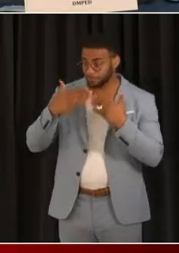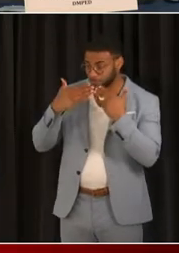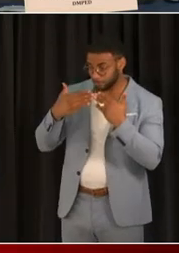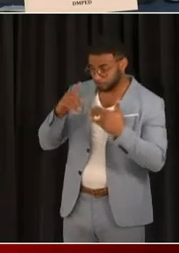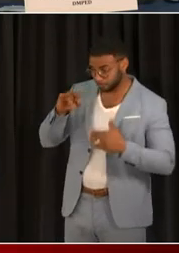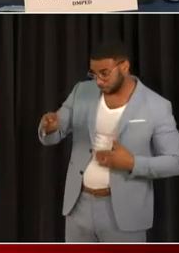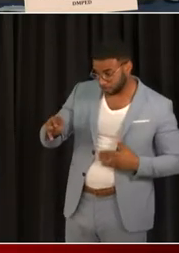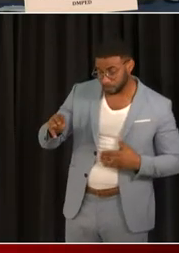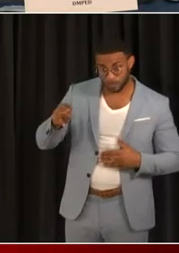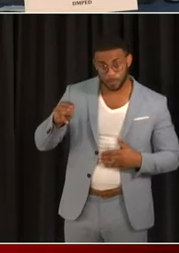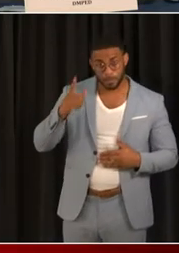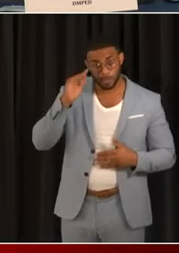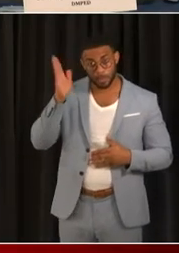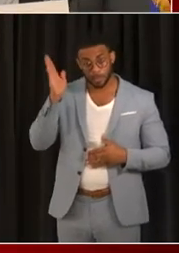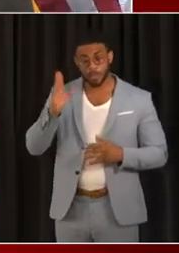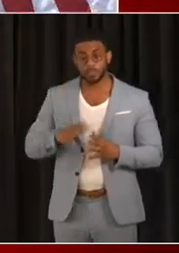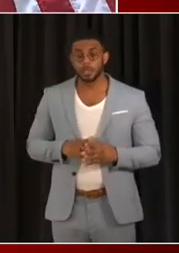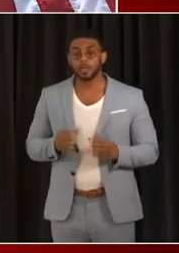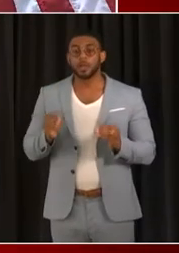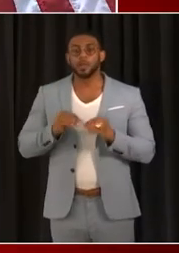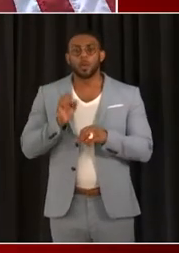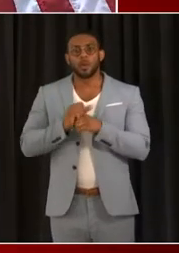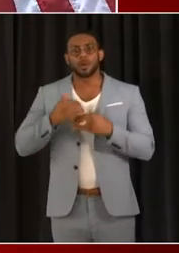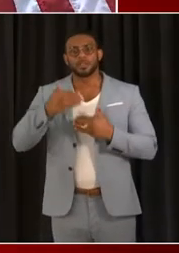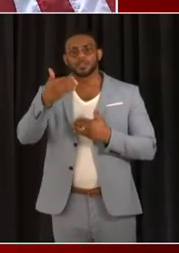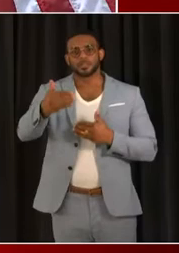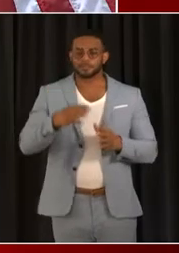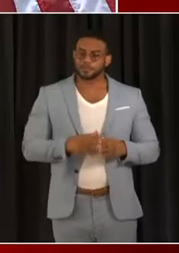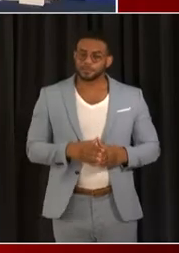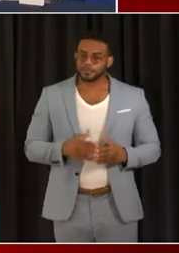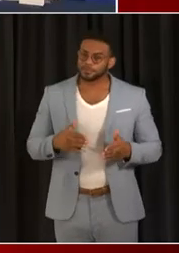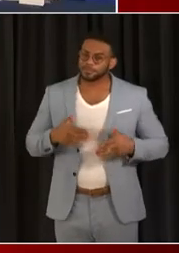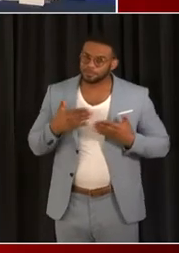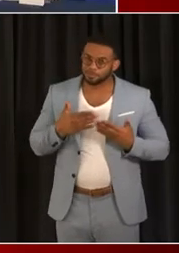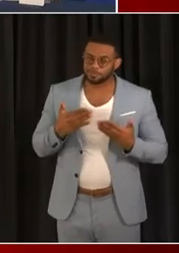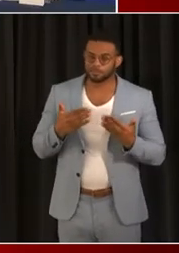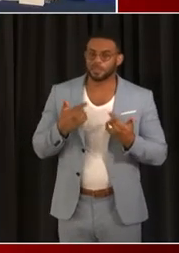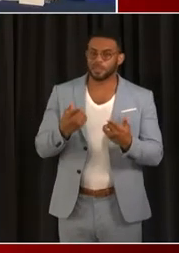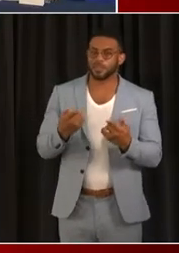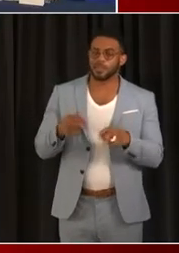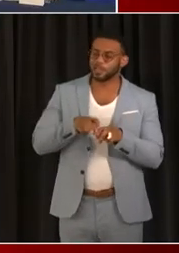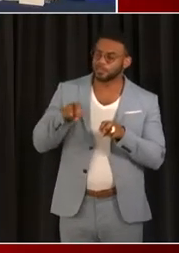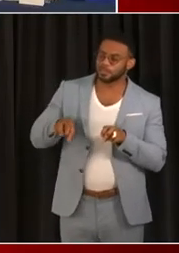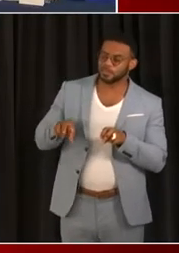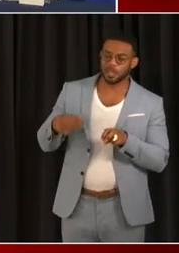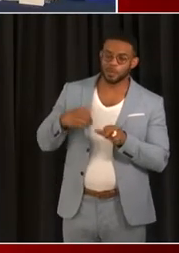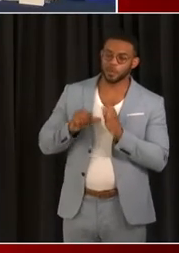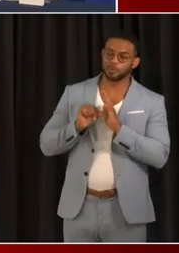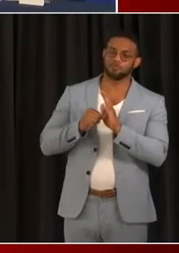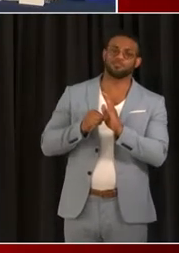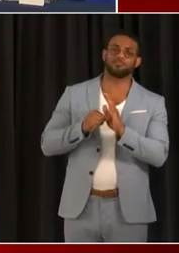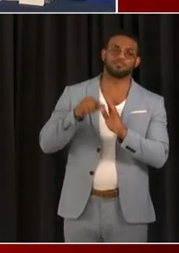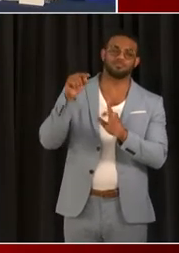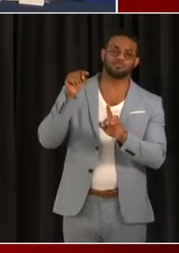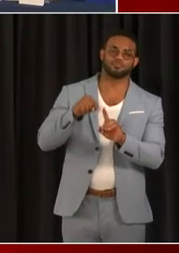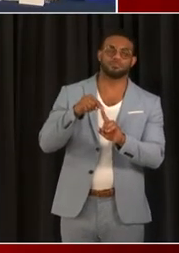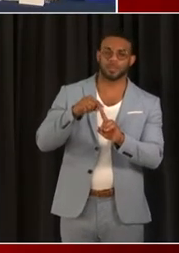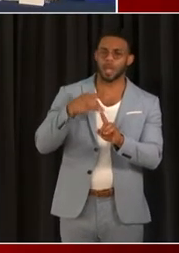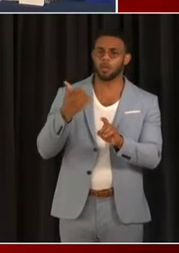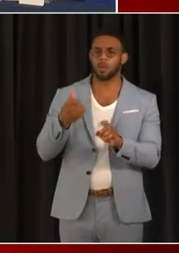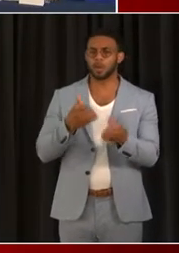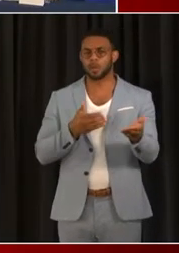Great. Well, thank you, Tim, for that presentation. More work ahead, but glad to have you next to us as we push forward